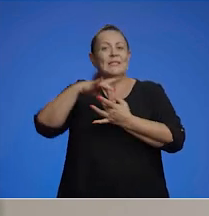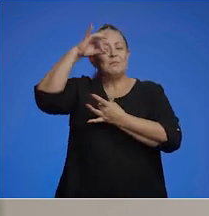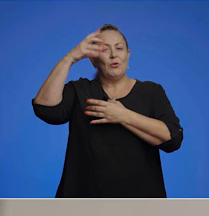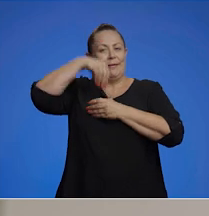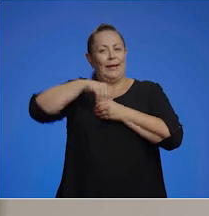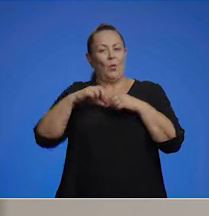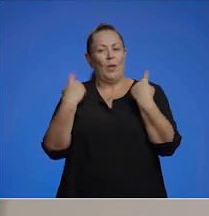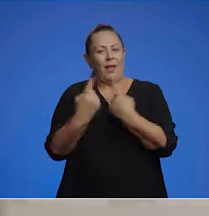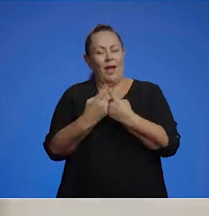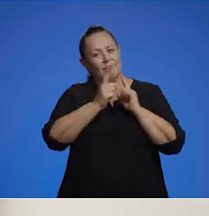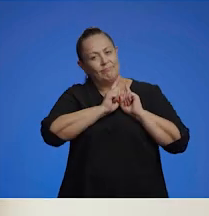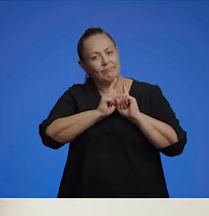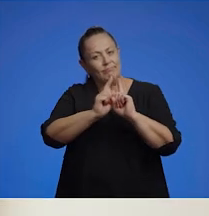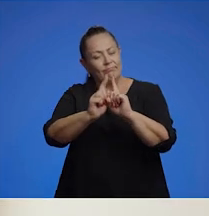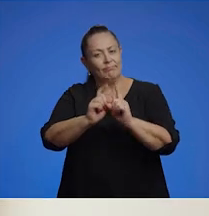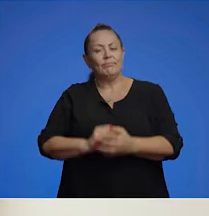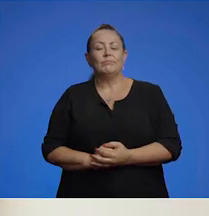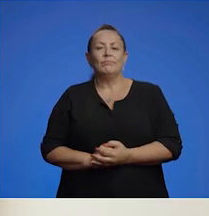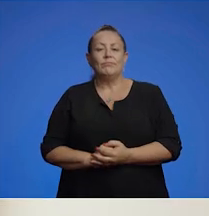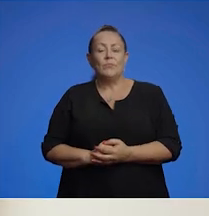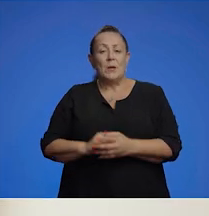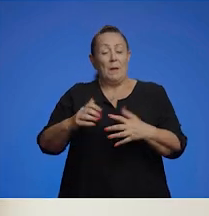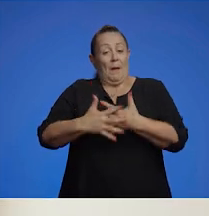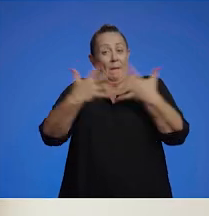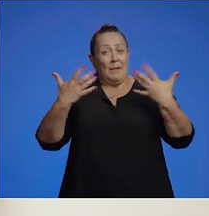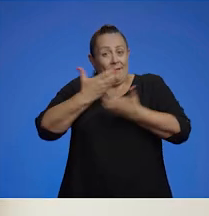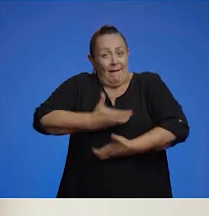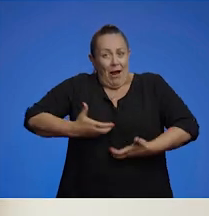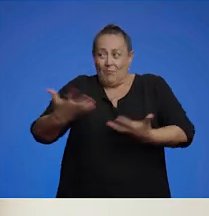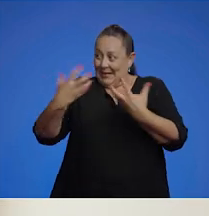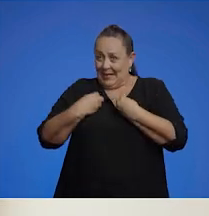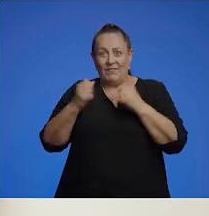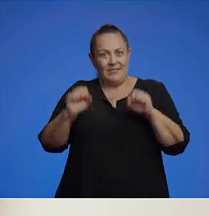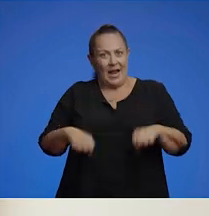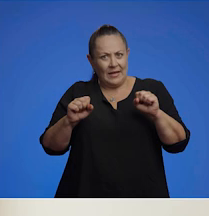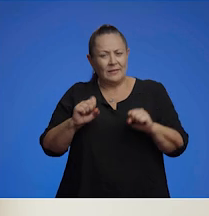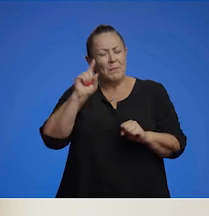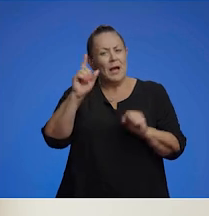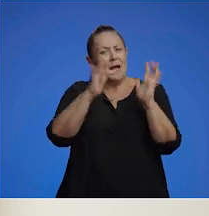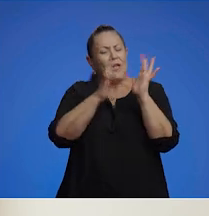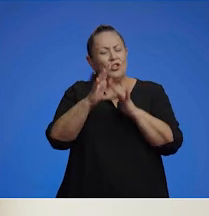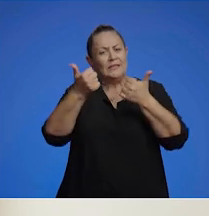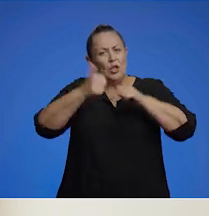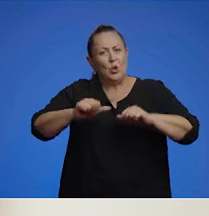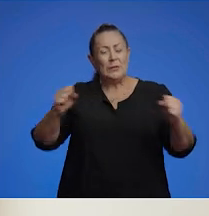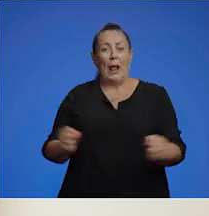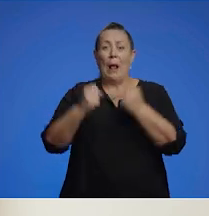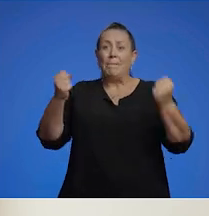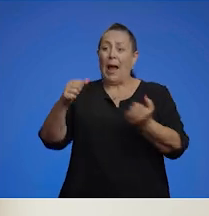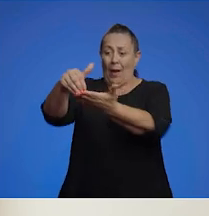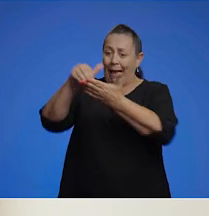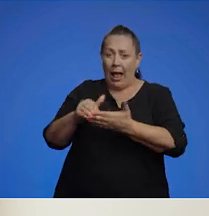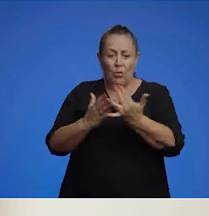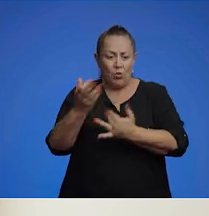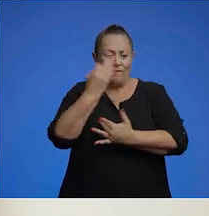the Holy Spirit himself. What can be of deep comfort to us is that Jesus doesn't use the power of his divinity to